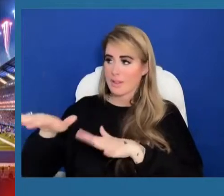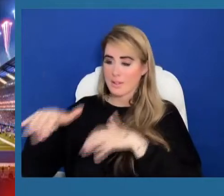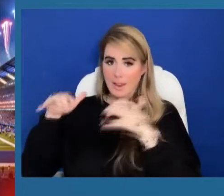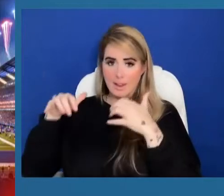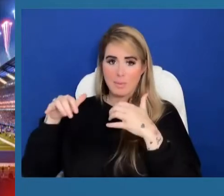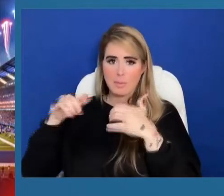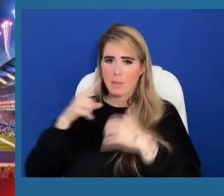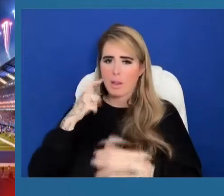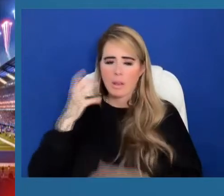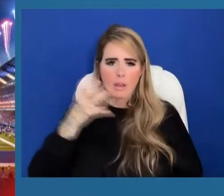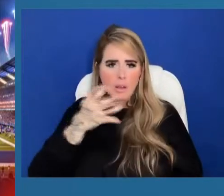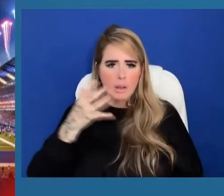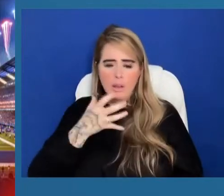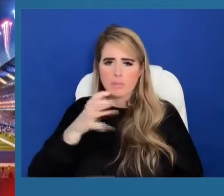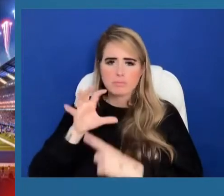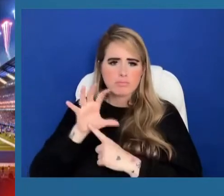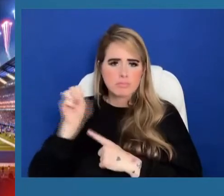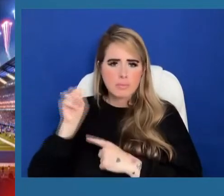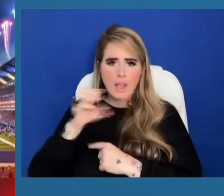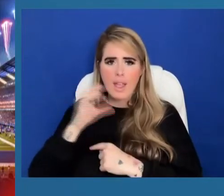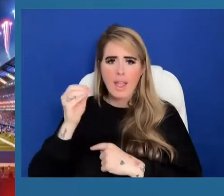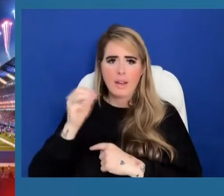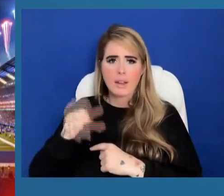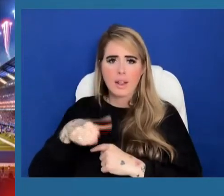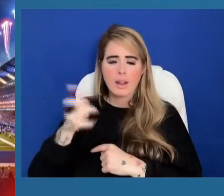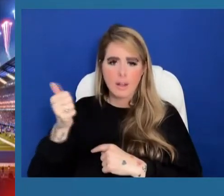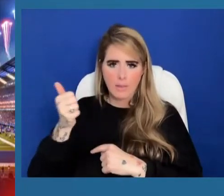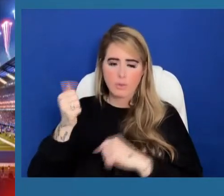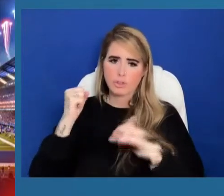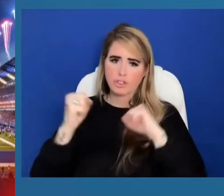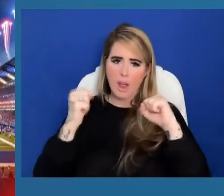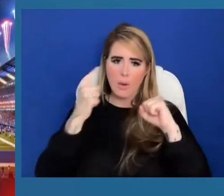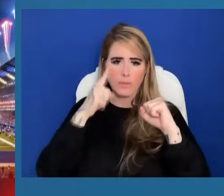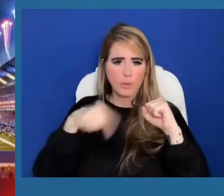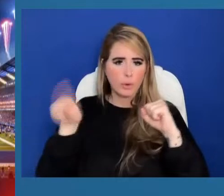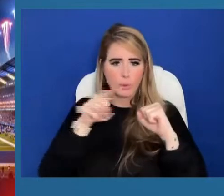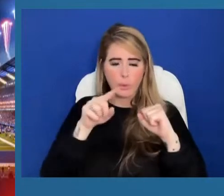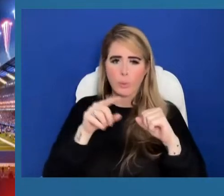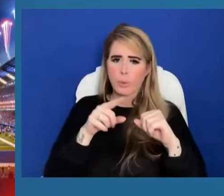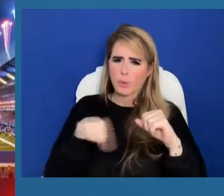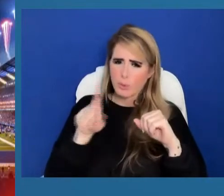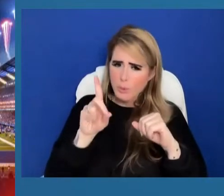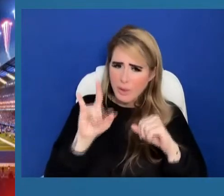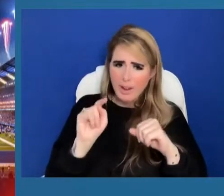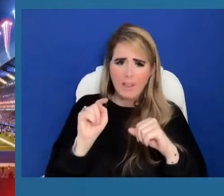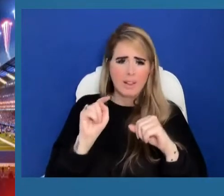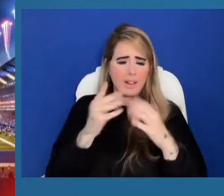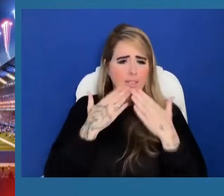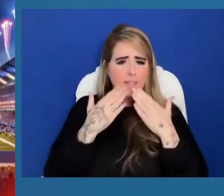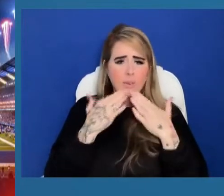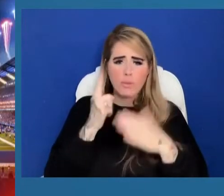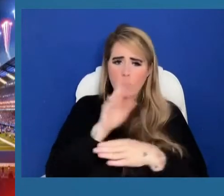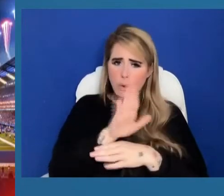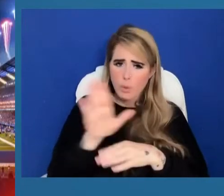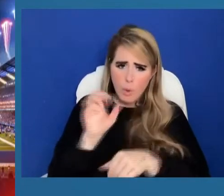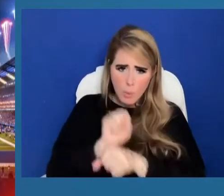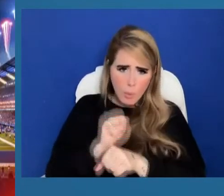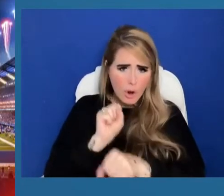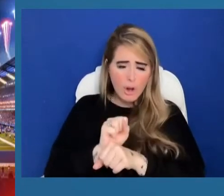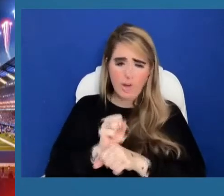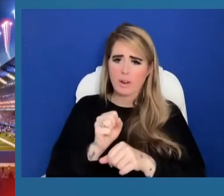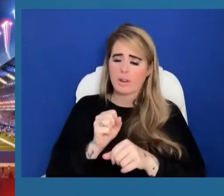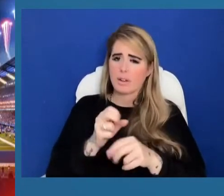is just remarkable. And another shout out for all of you guys. You did it, and thank you for all the hard work and